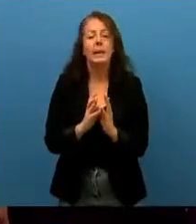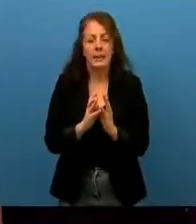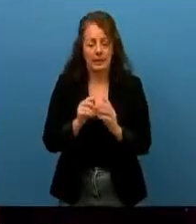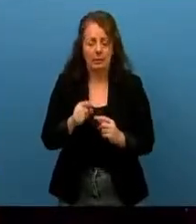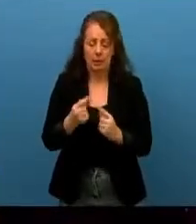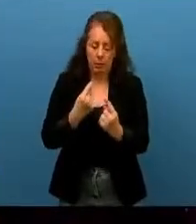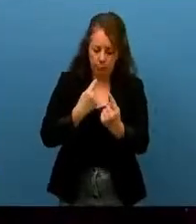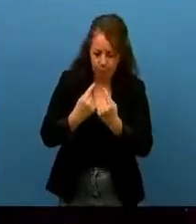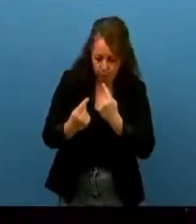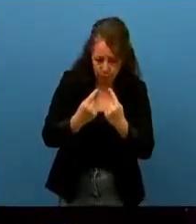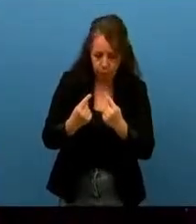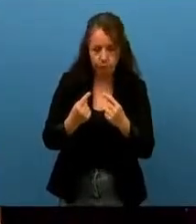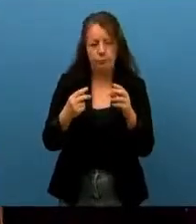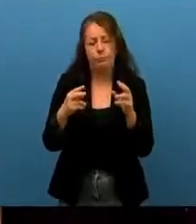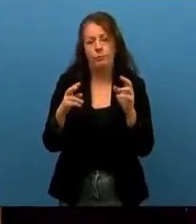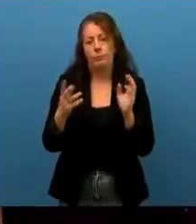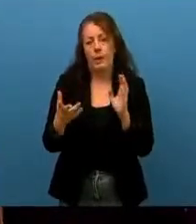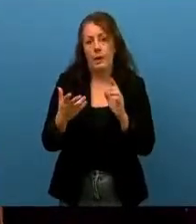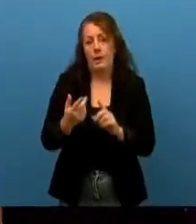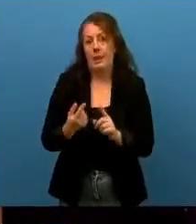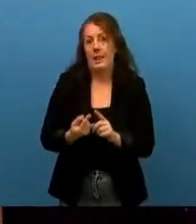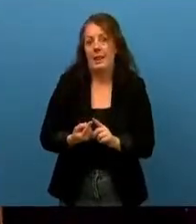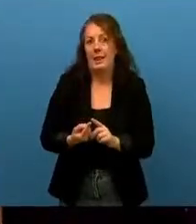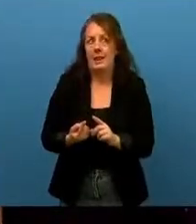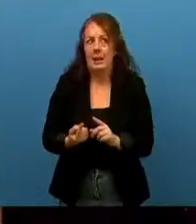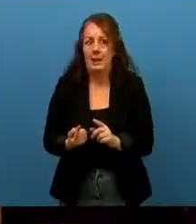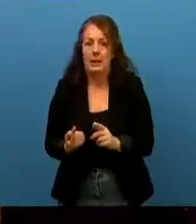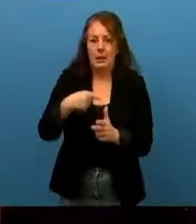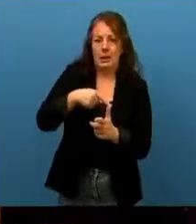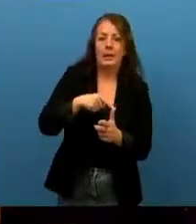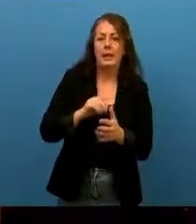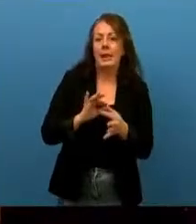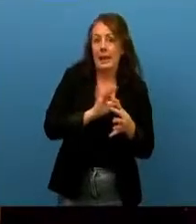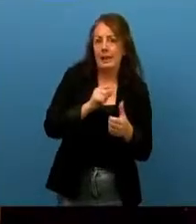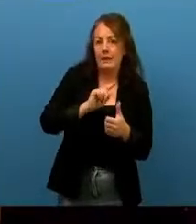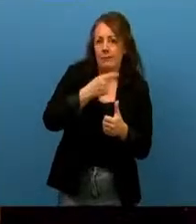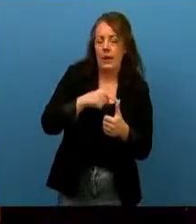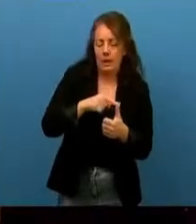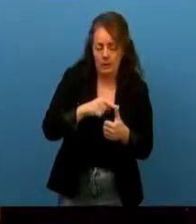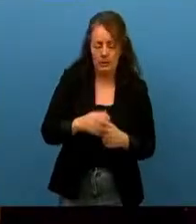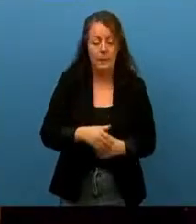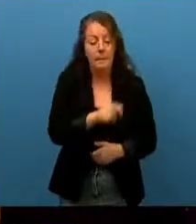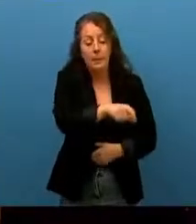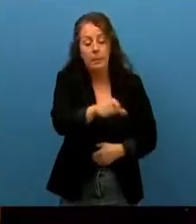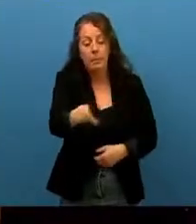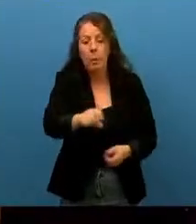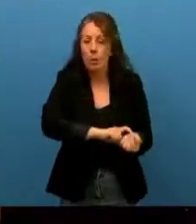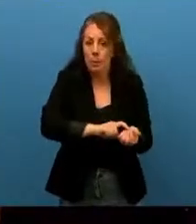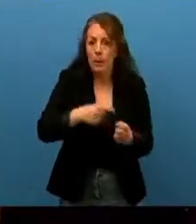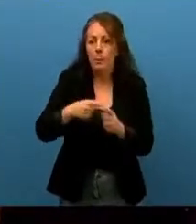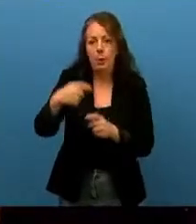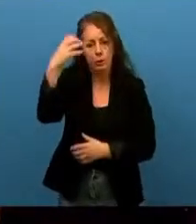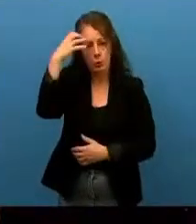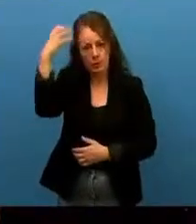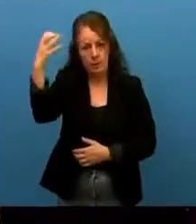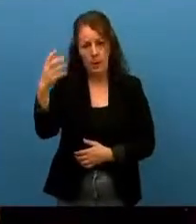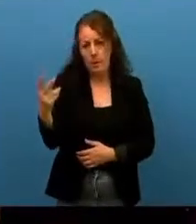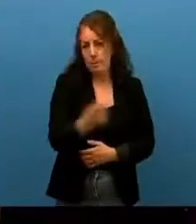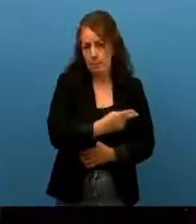first meeting. States and Indigenous participants alike voiced support for the creation of a